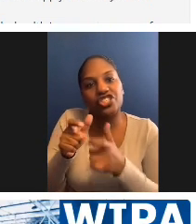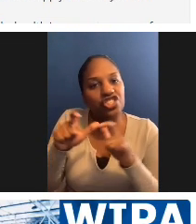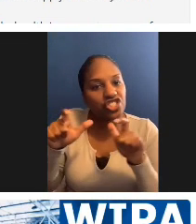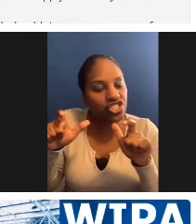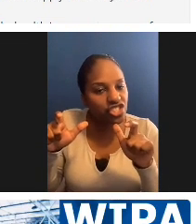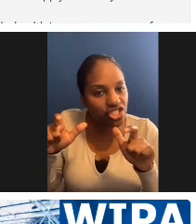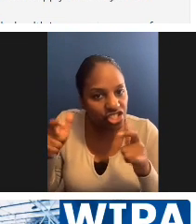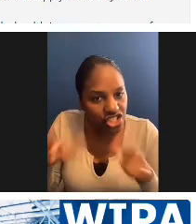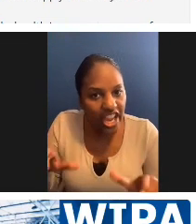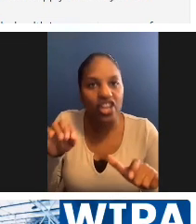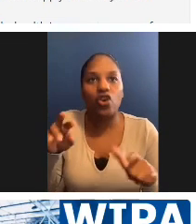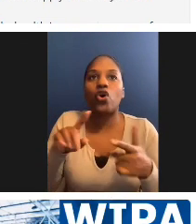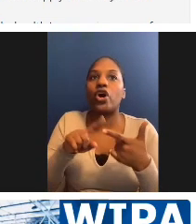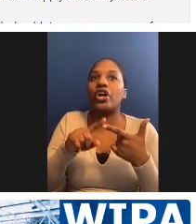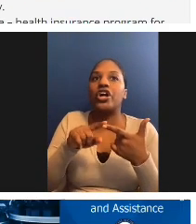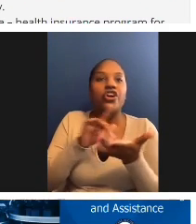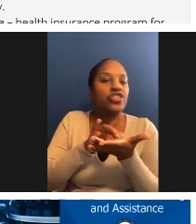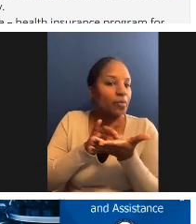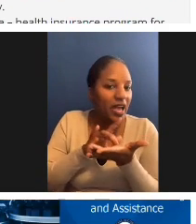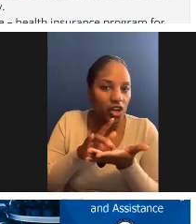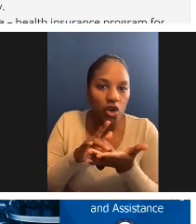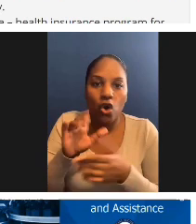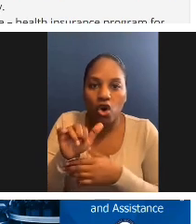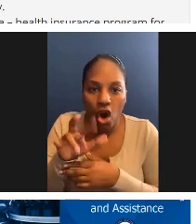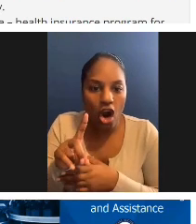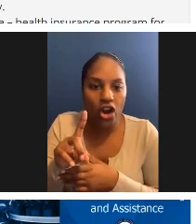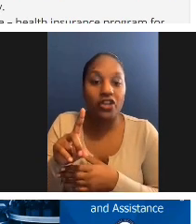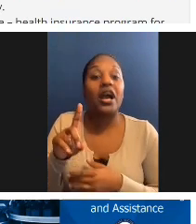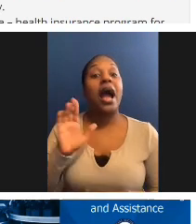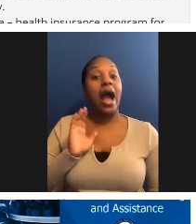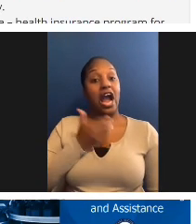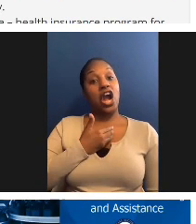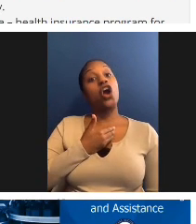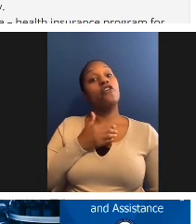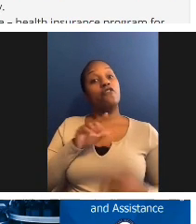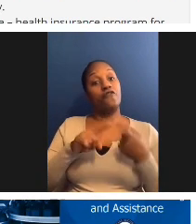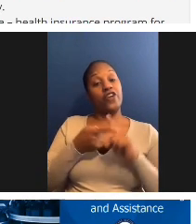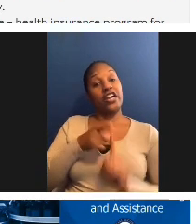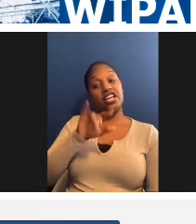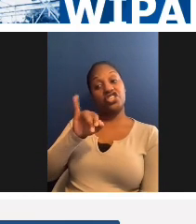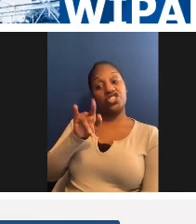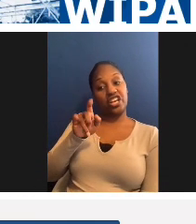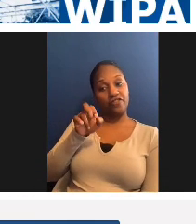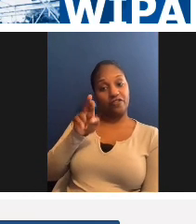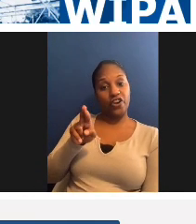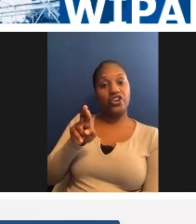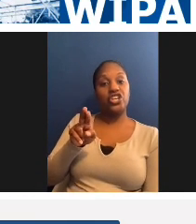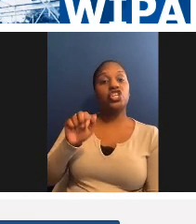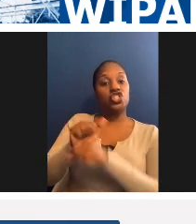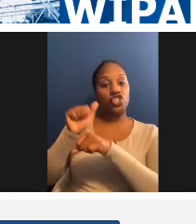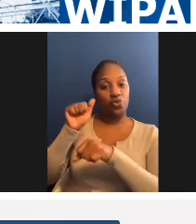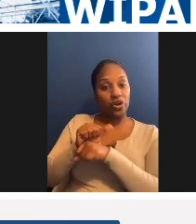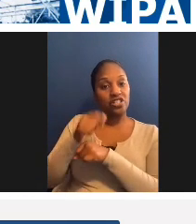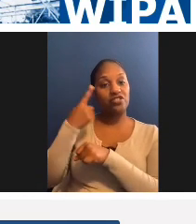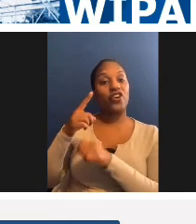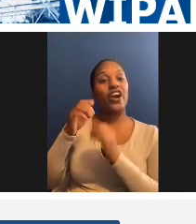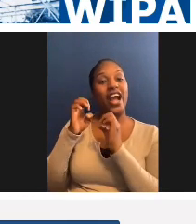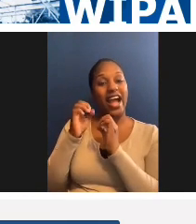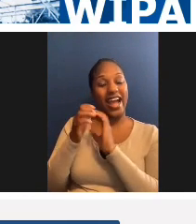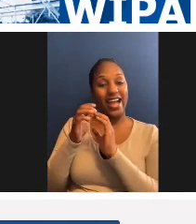check or their medical card. This is our friend Jennifer Tenney, who works at WVU Centers for Excellence in